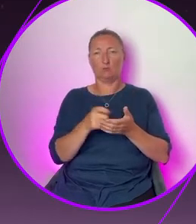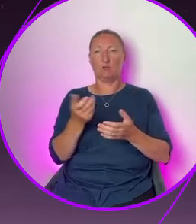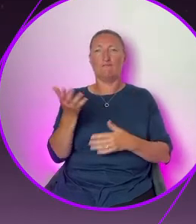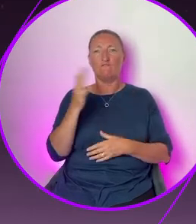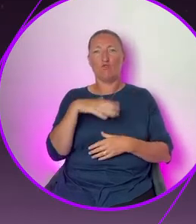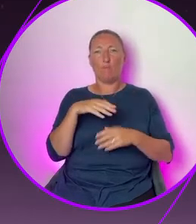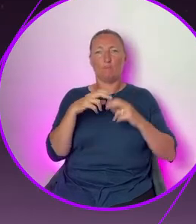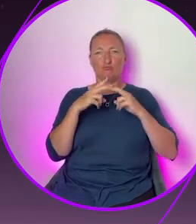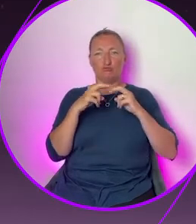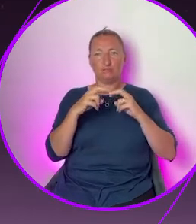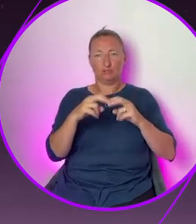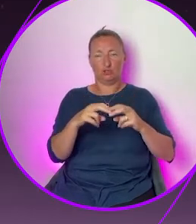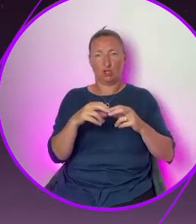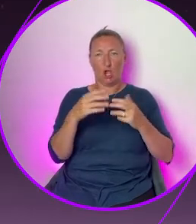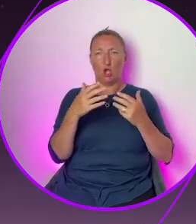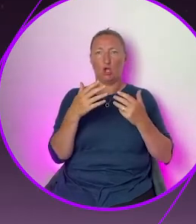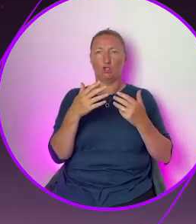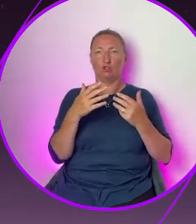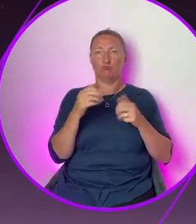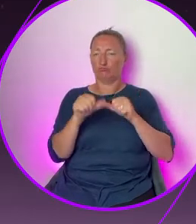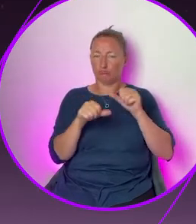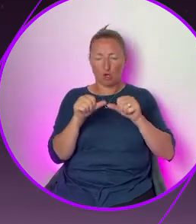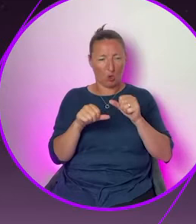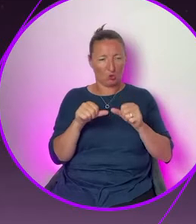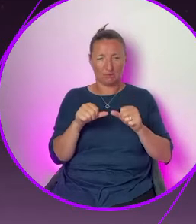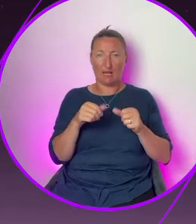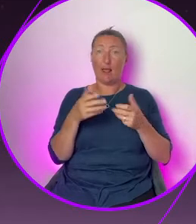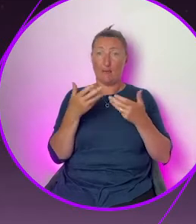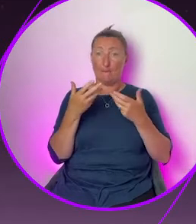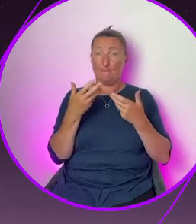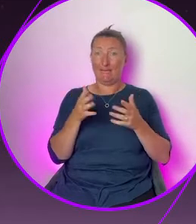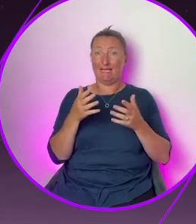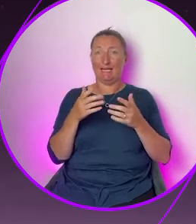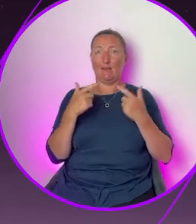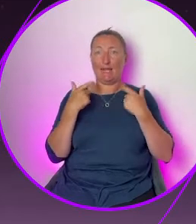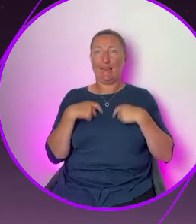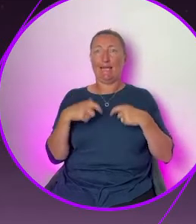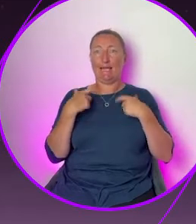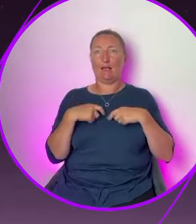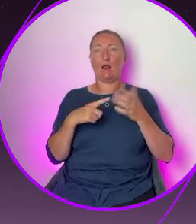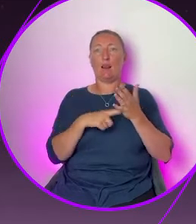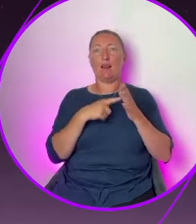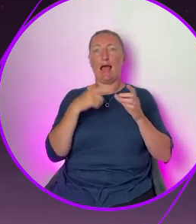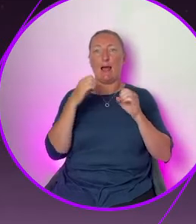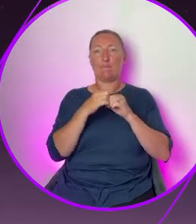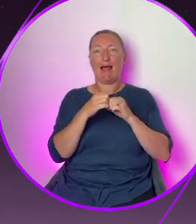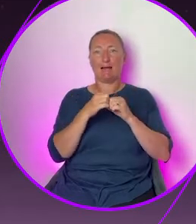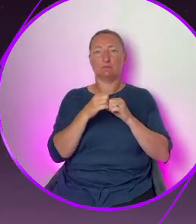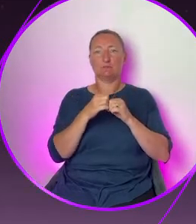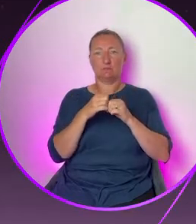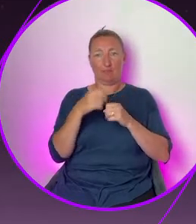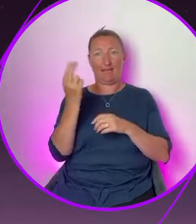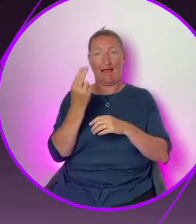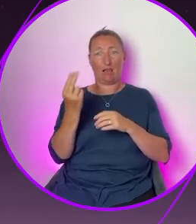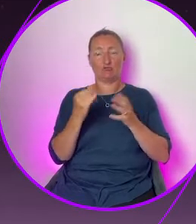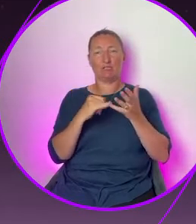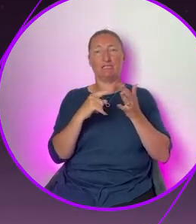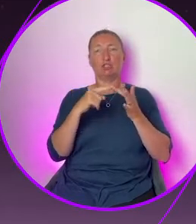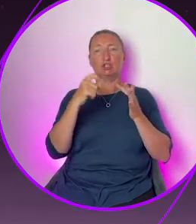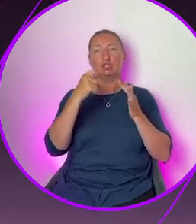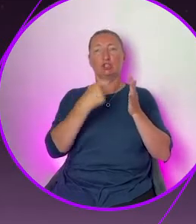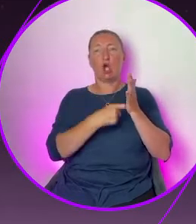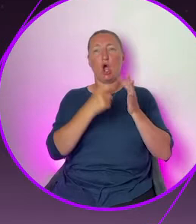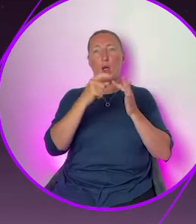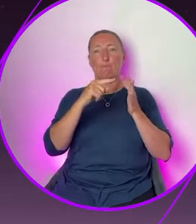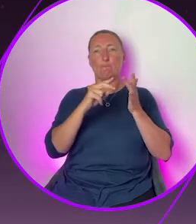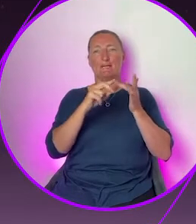research process that has taken place in the Legal Lab at Serpentine, led by Alana Kushner. And